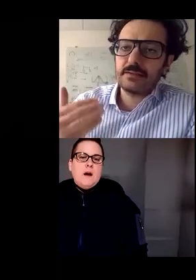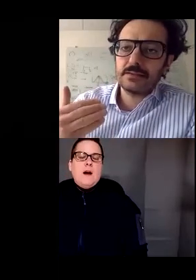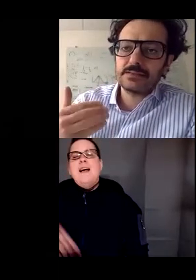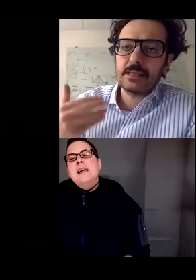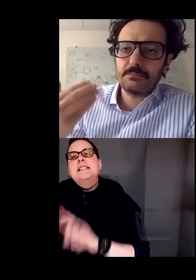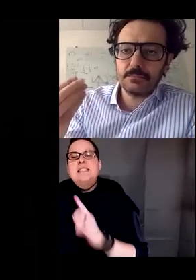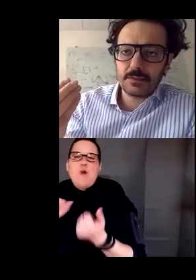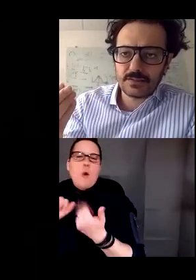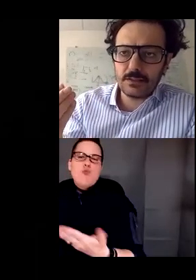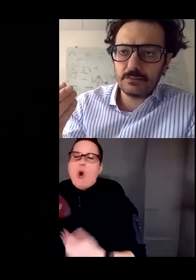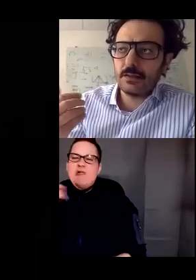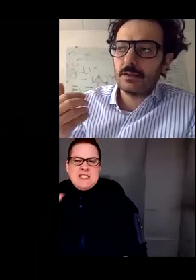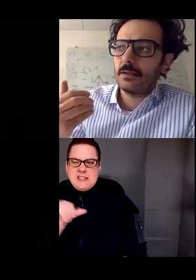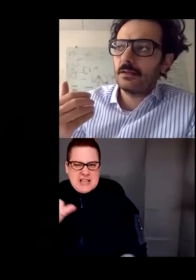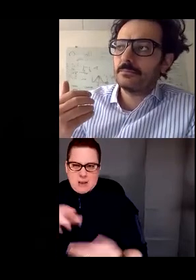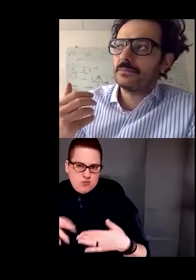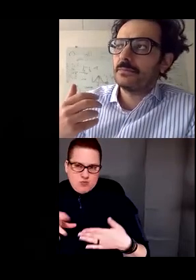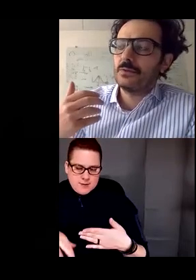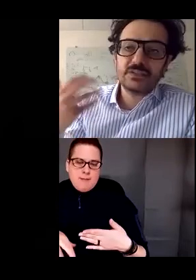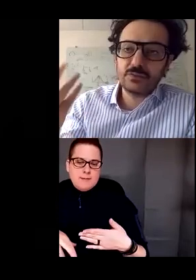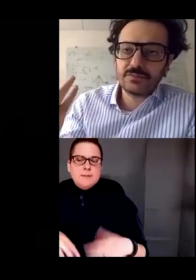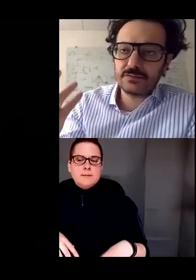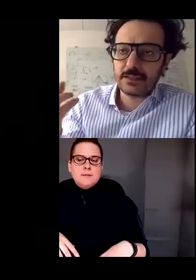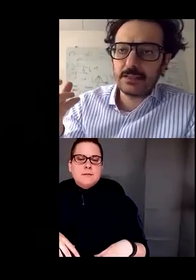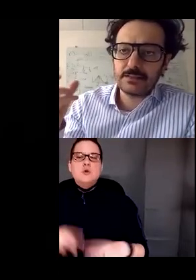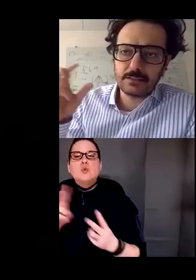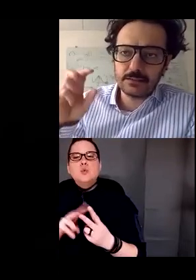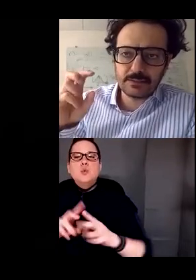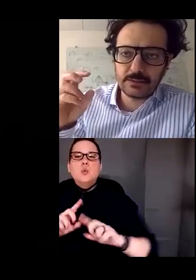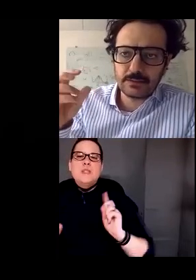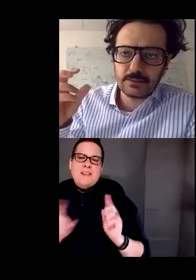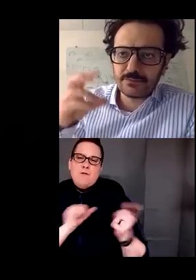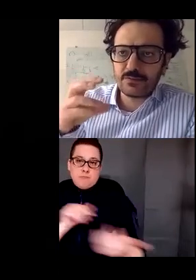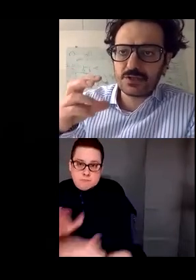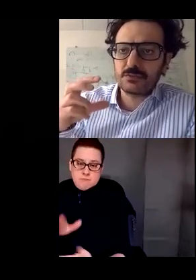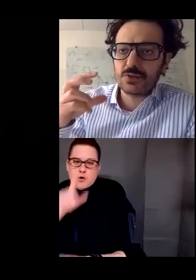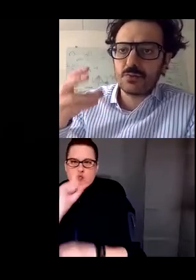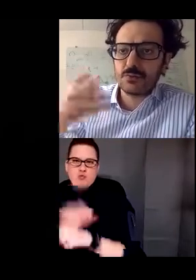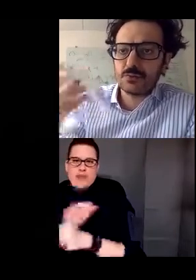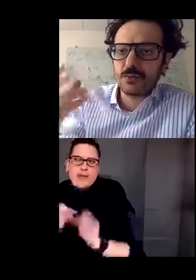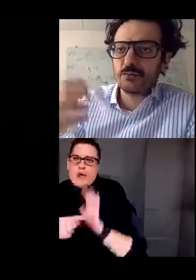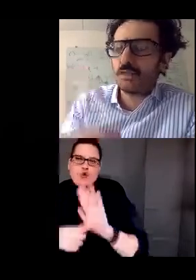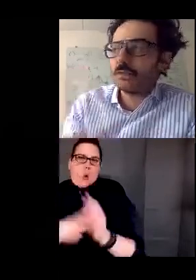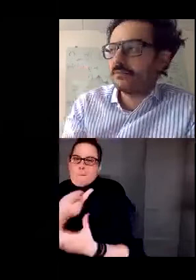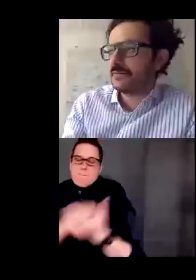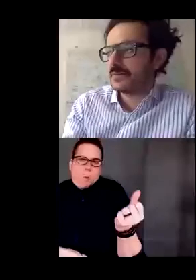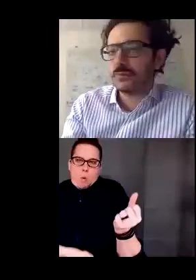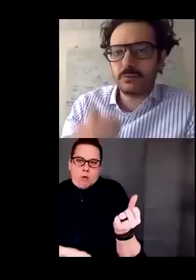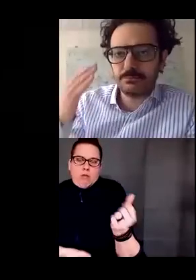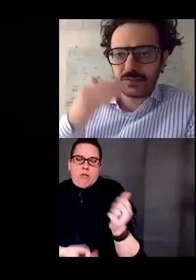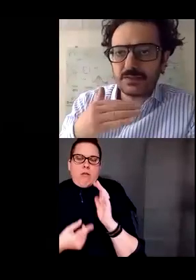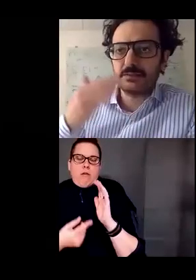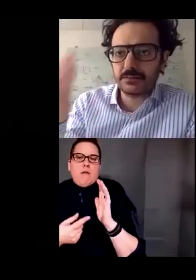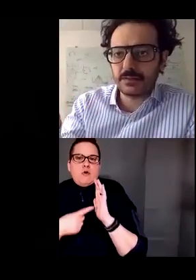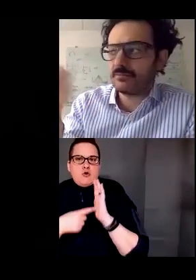of getting the same result using two different techniques that ultimately are converging to show us the same difference